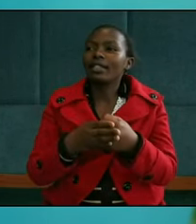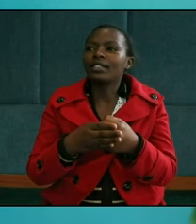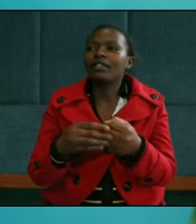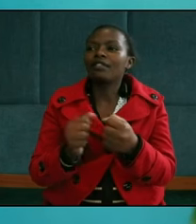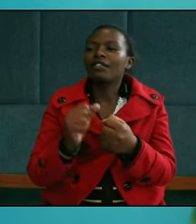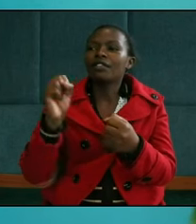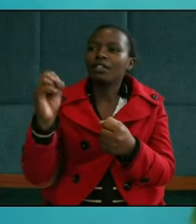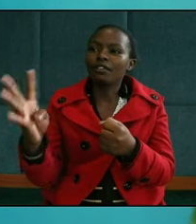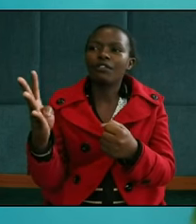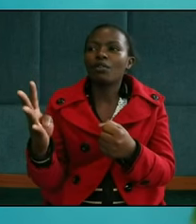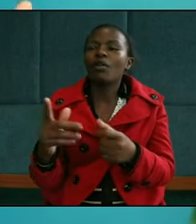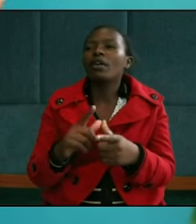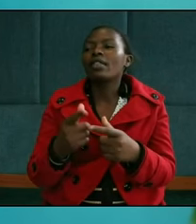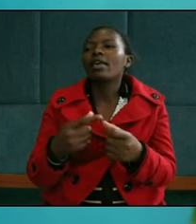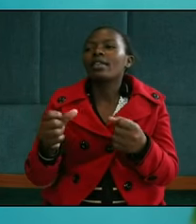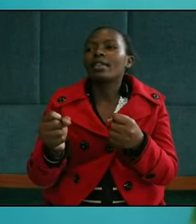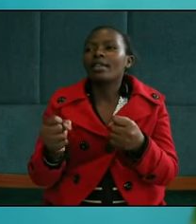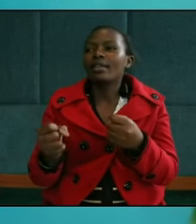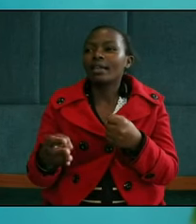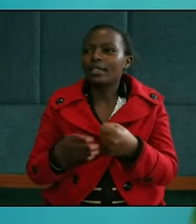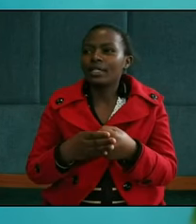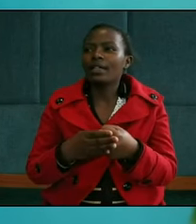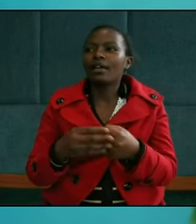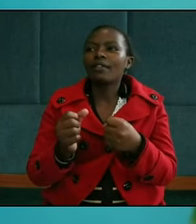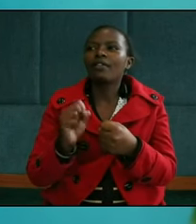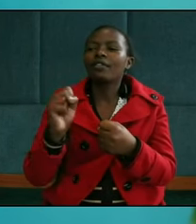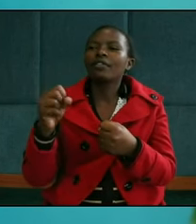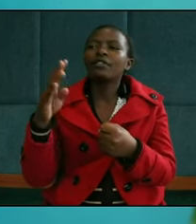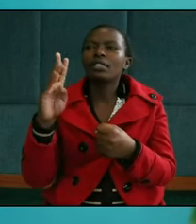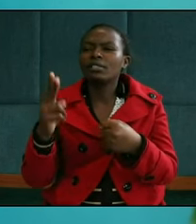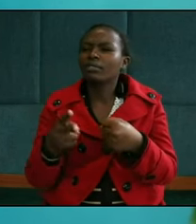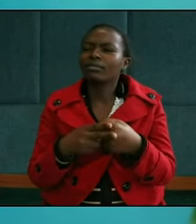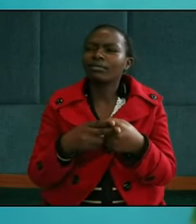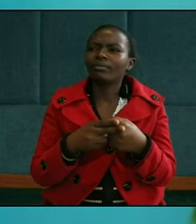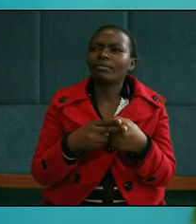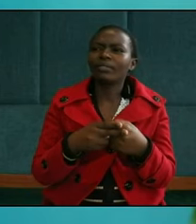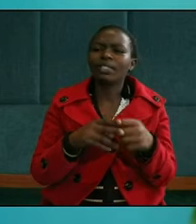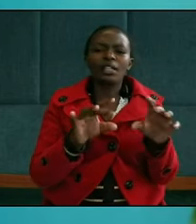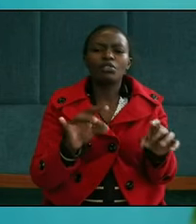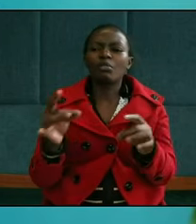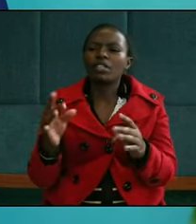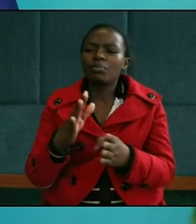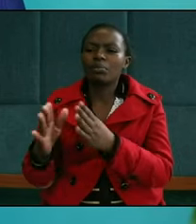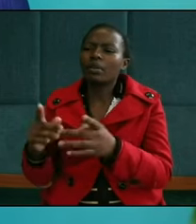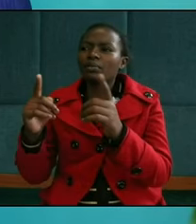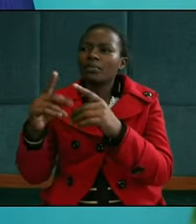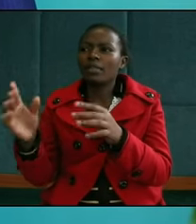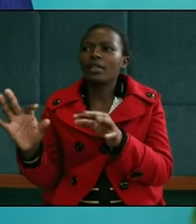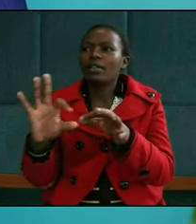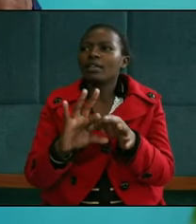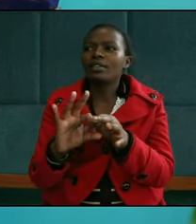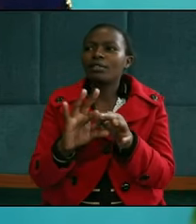in 1957, the Central Kenya handed over the Voice of Prophets program to the Union. Then the operations